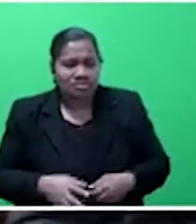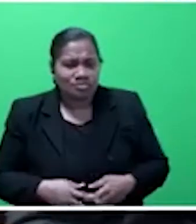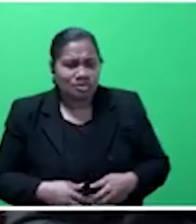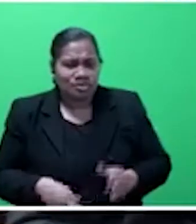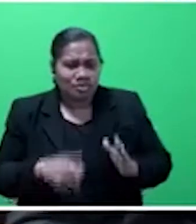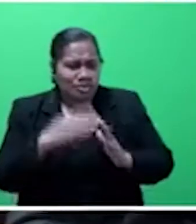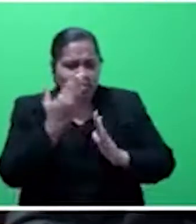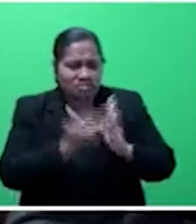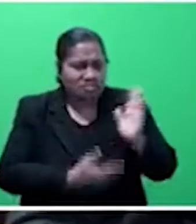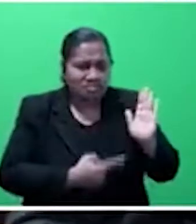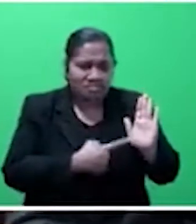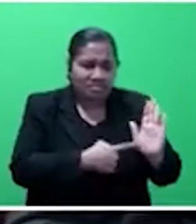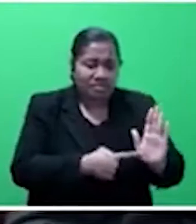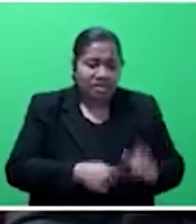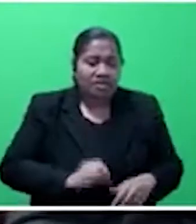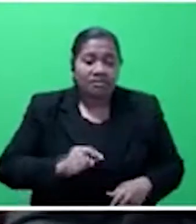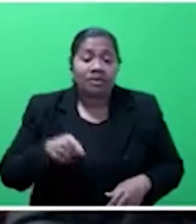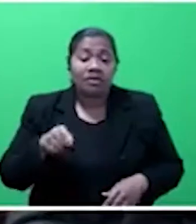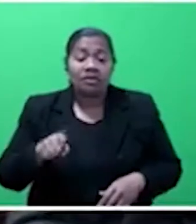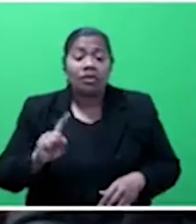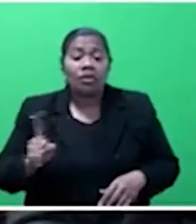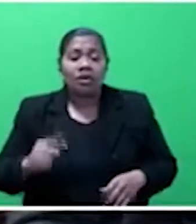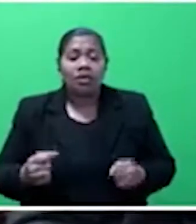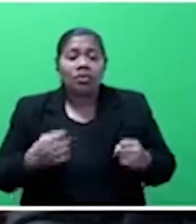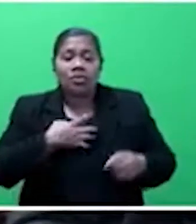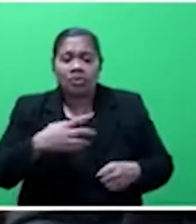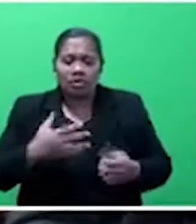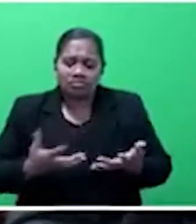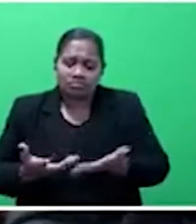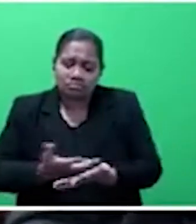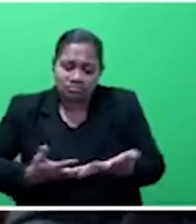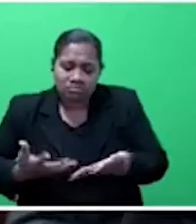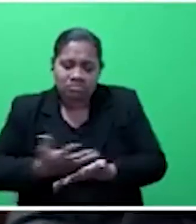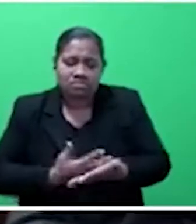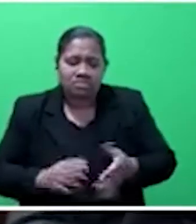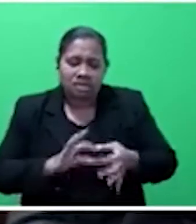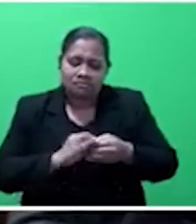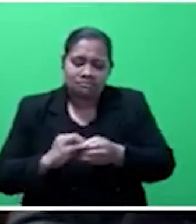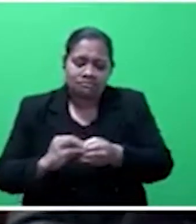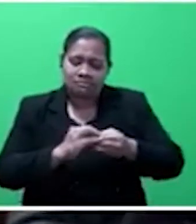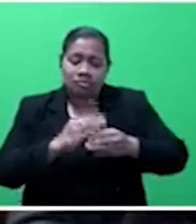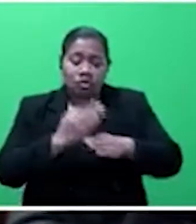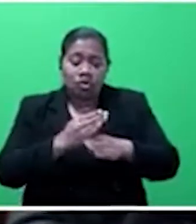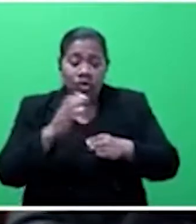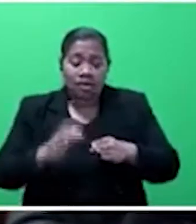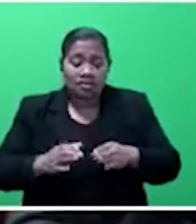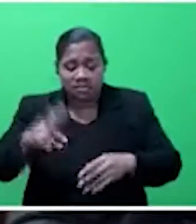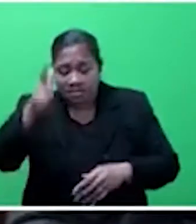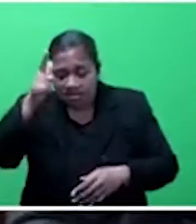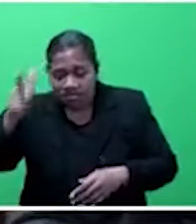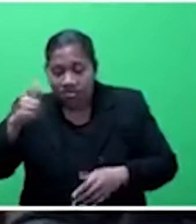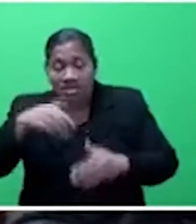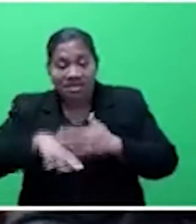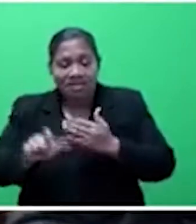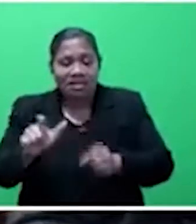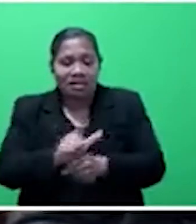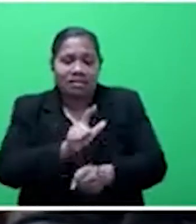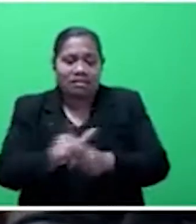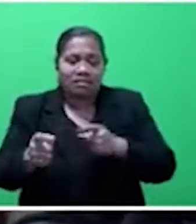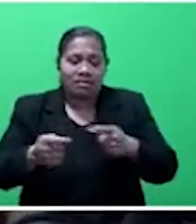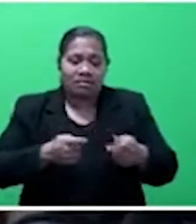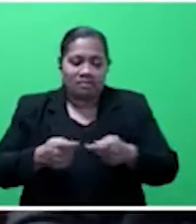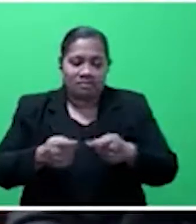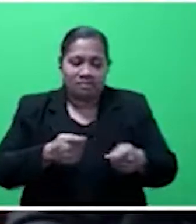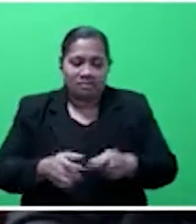will strengthen the consultation and cooperation between workers and employers within the labour market. Mr. Speaker